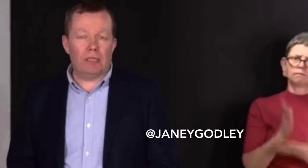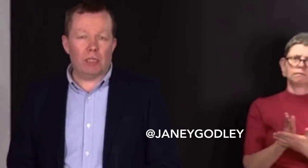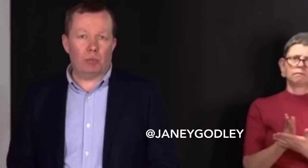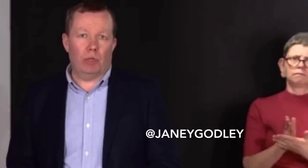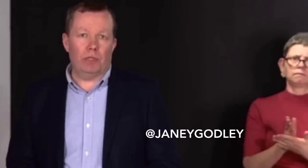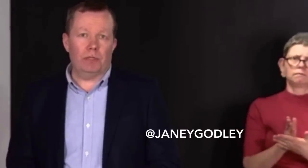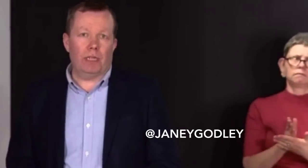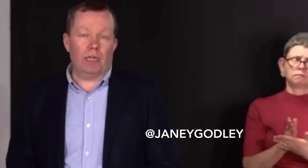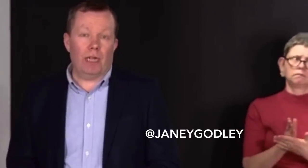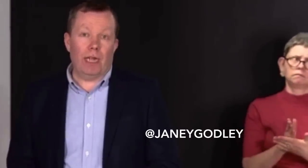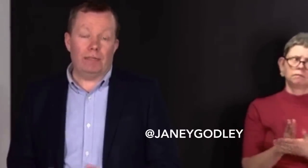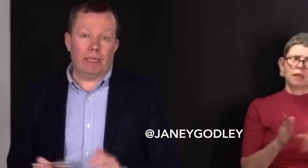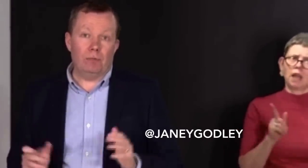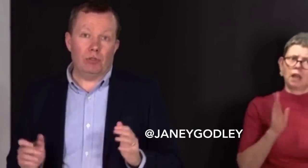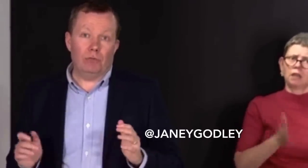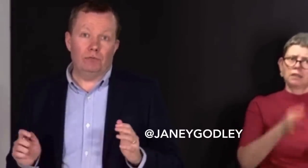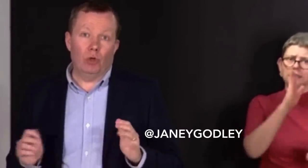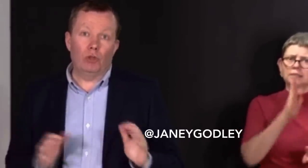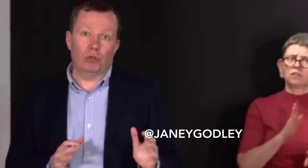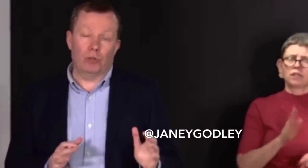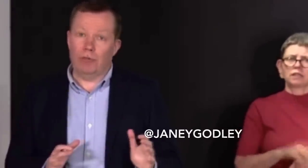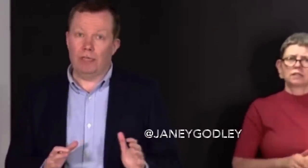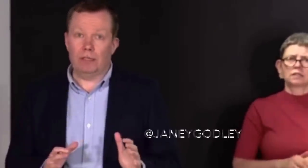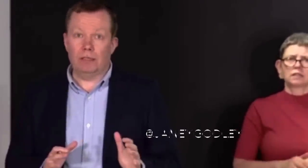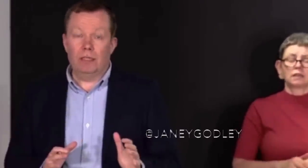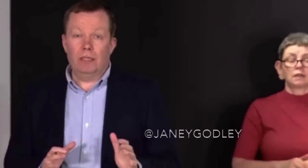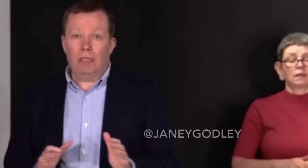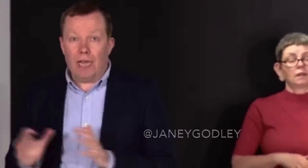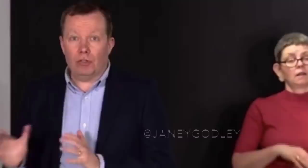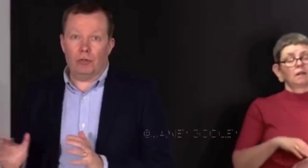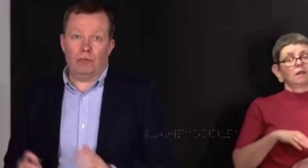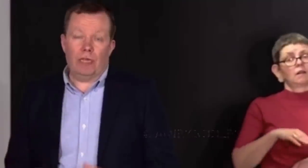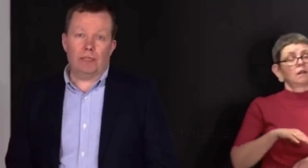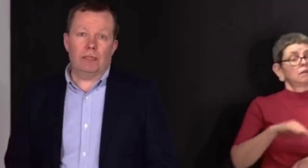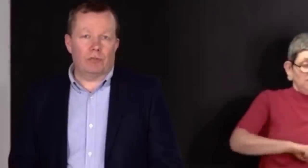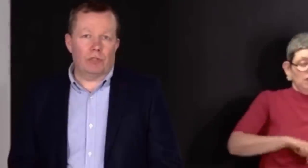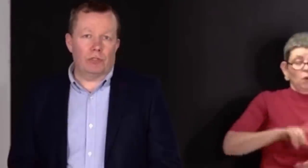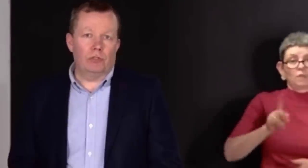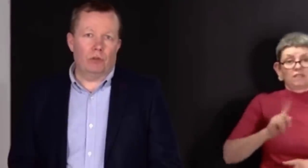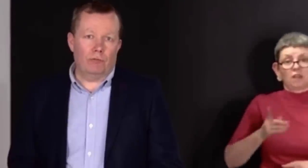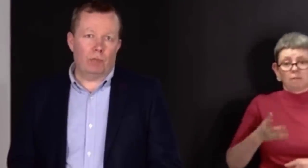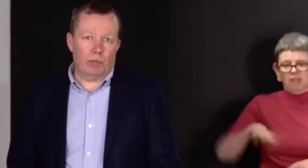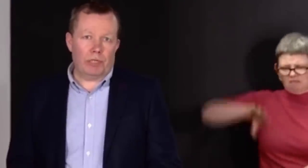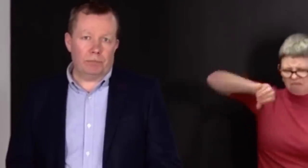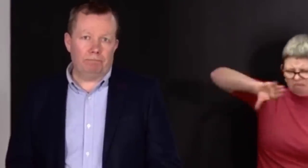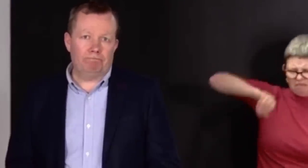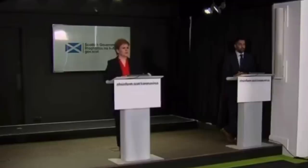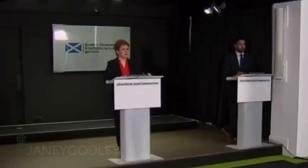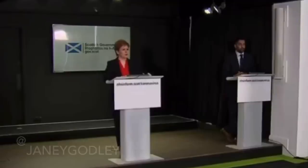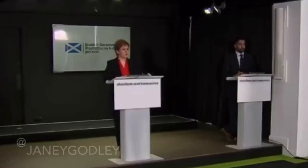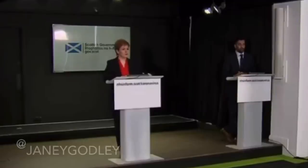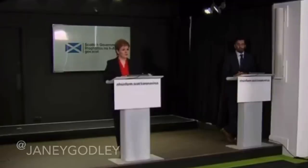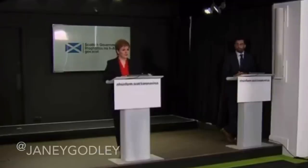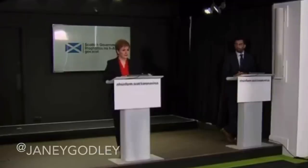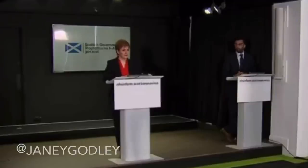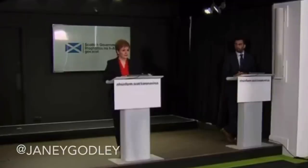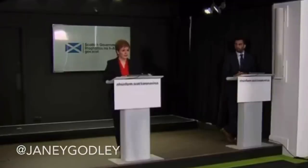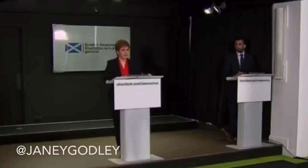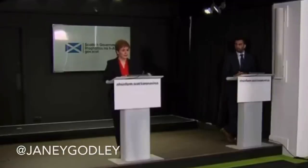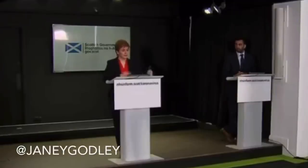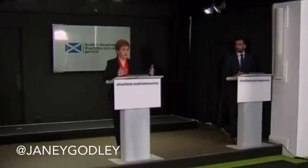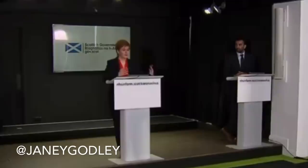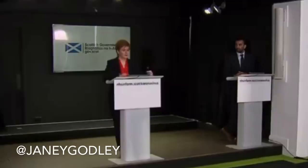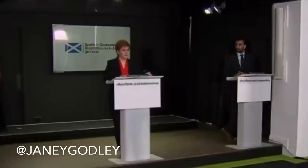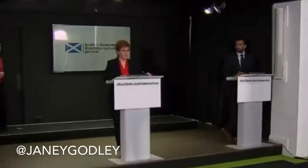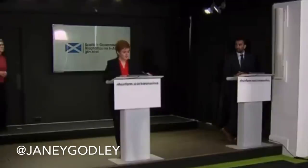fuck all. Whole country's gone to Iraq and ruin. I mean, he's off his head. What can I say? Back to you, Nicola. Thanks, John. I mean,